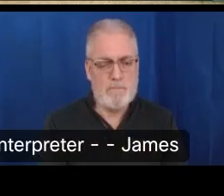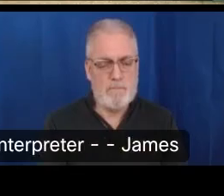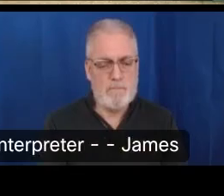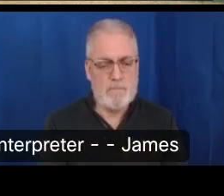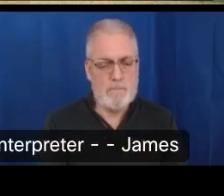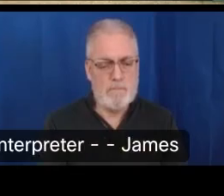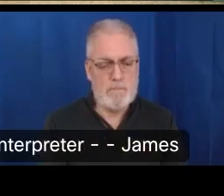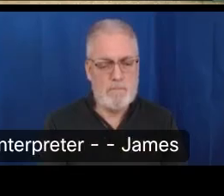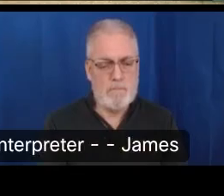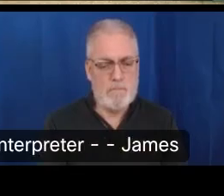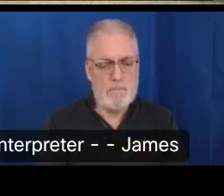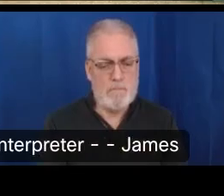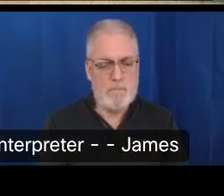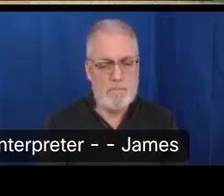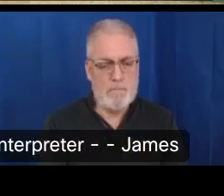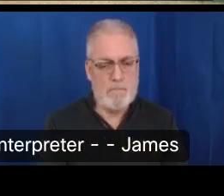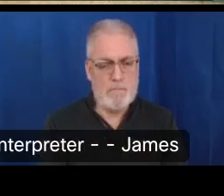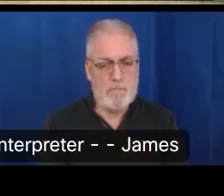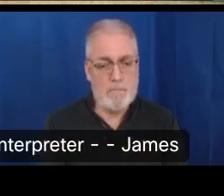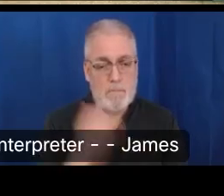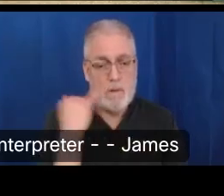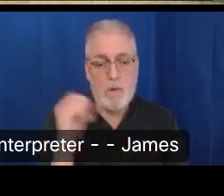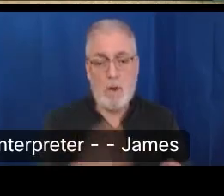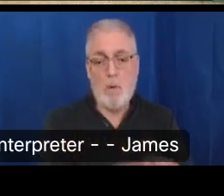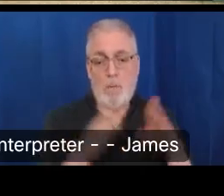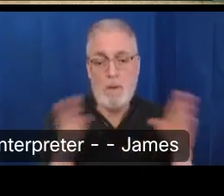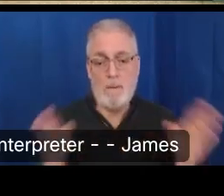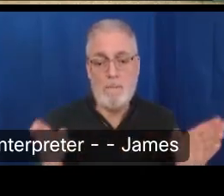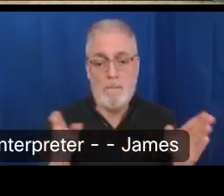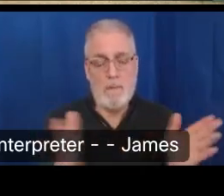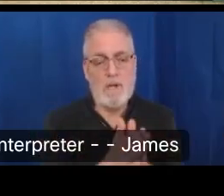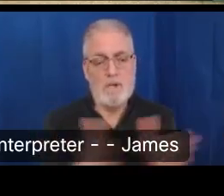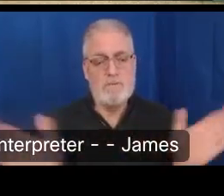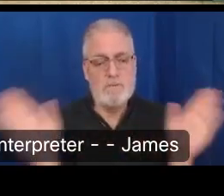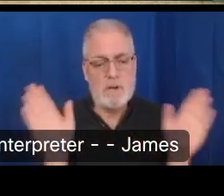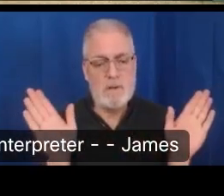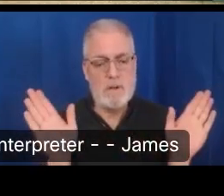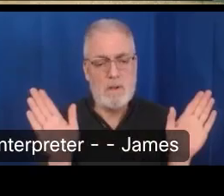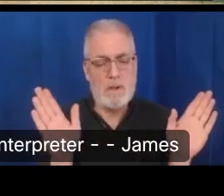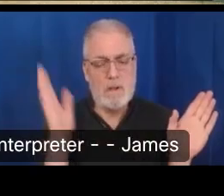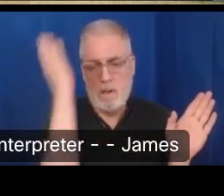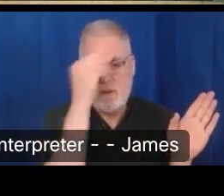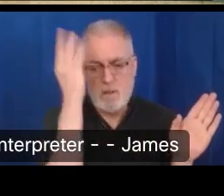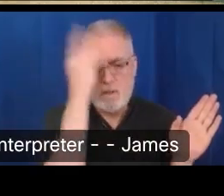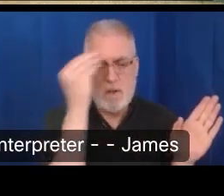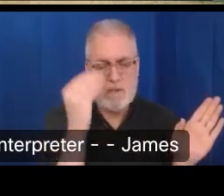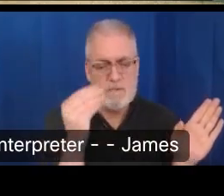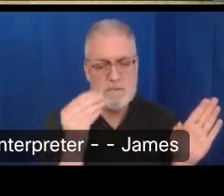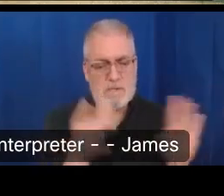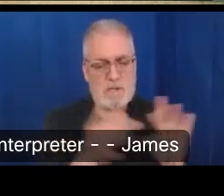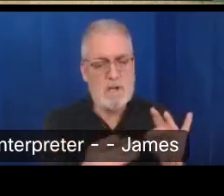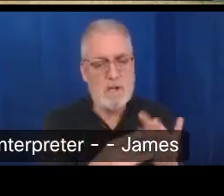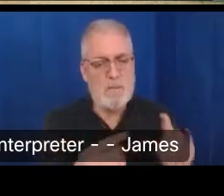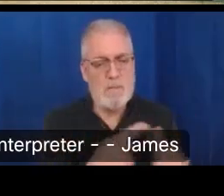Yeah, so we wanted to open it up for general comments or thoughts from the board for a few minutes before